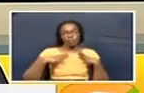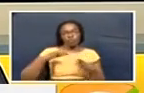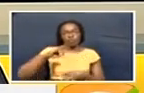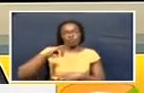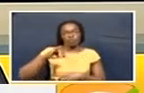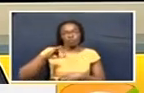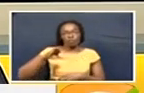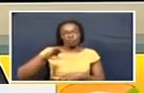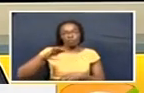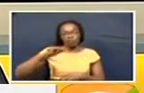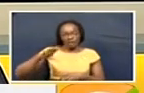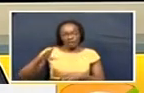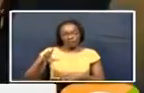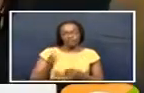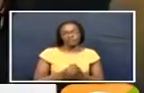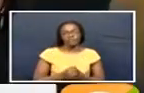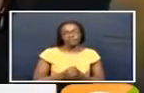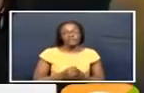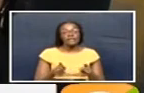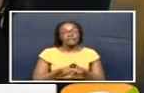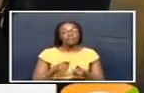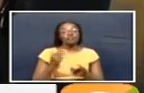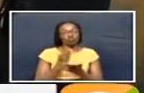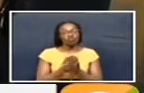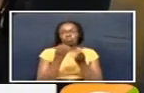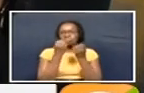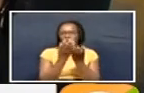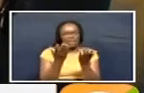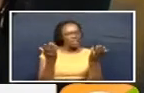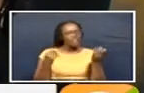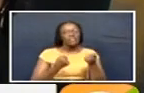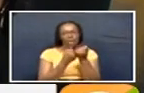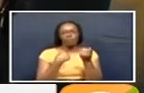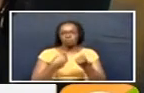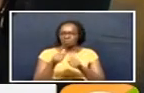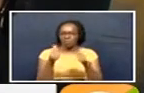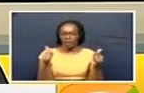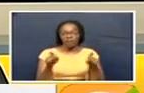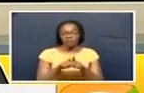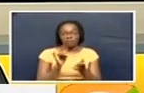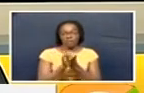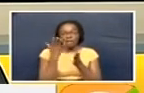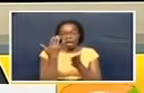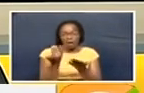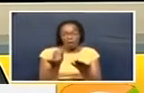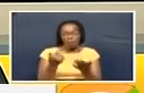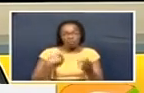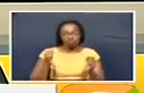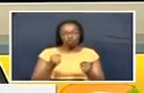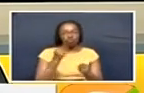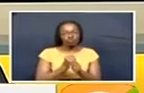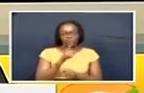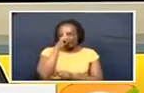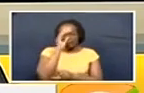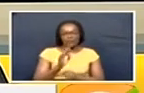are asking for their votes. So I've had a lot of support, and I think that's where that's how I've been able to do a serious